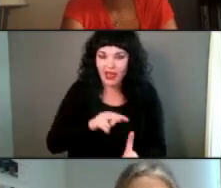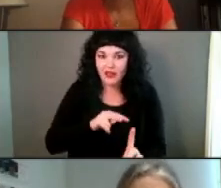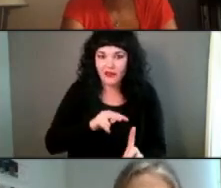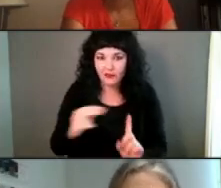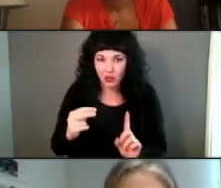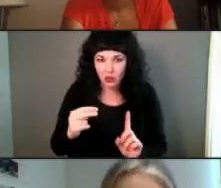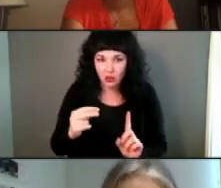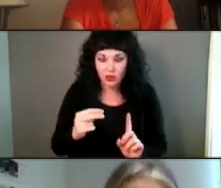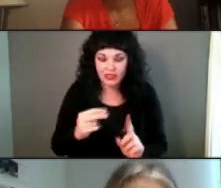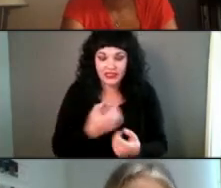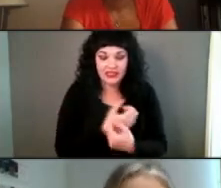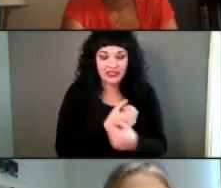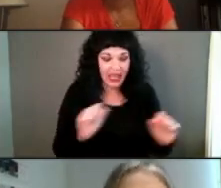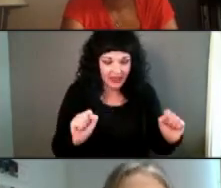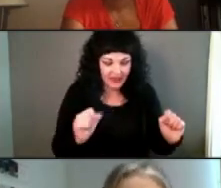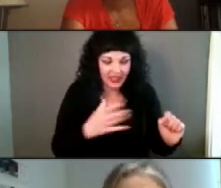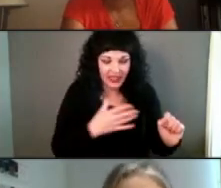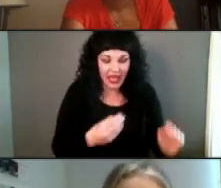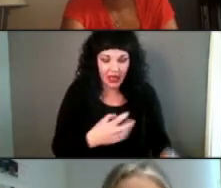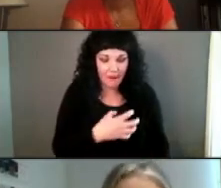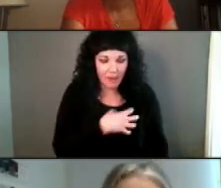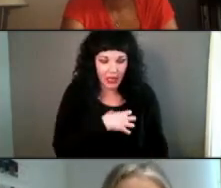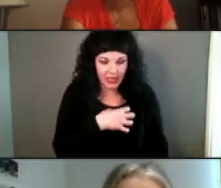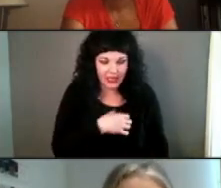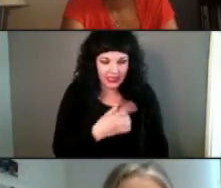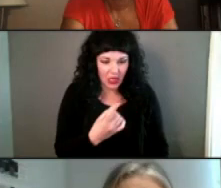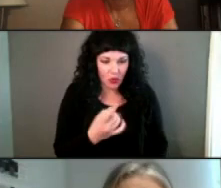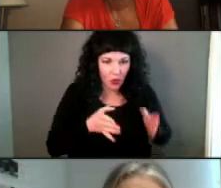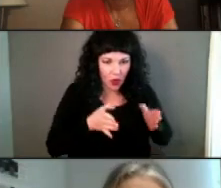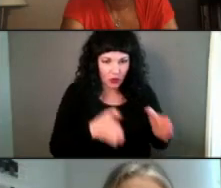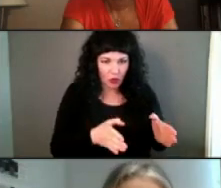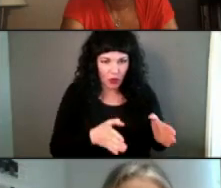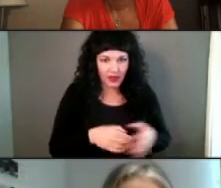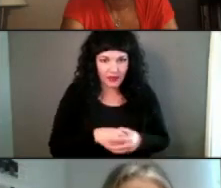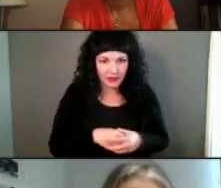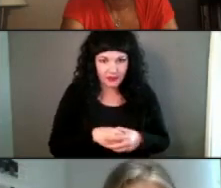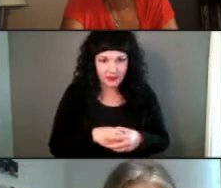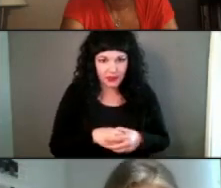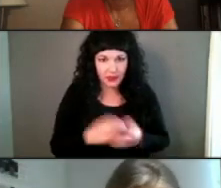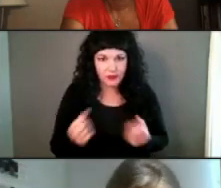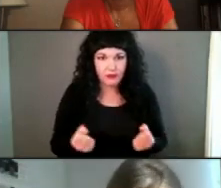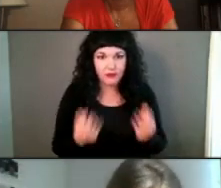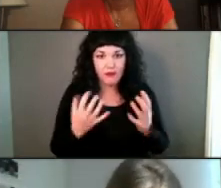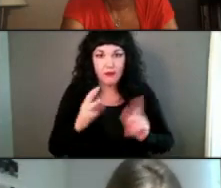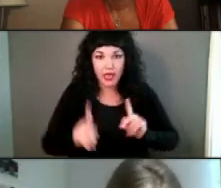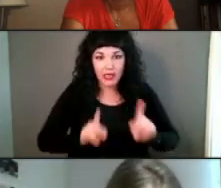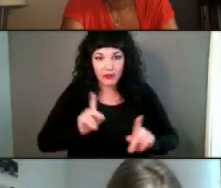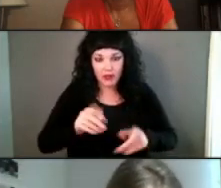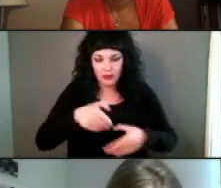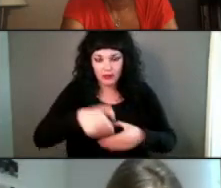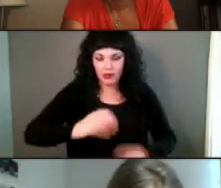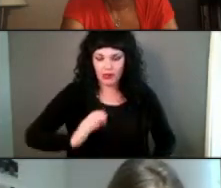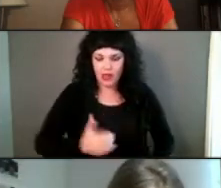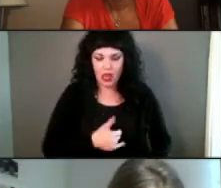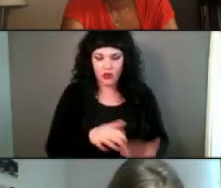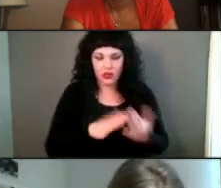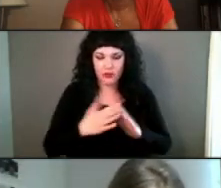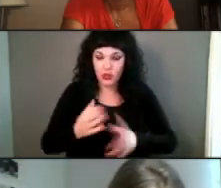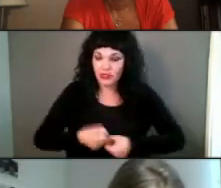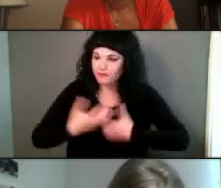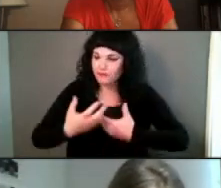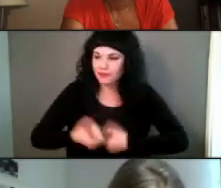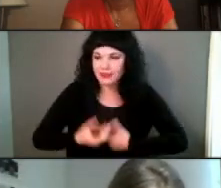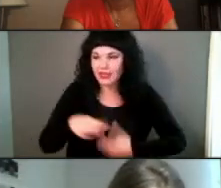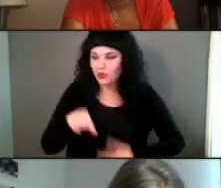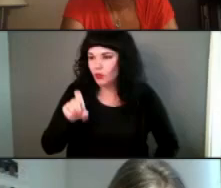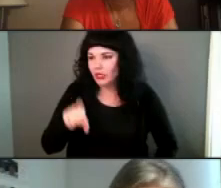way. Many folks in our communities have internalized the need for policing and safety in